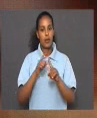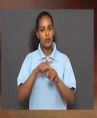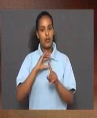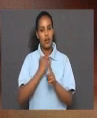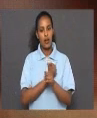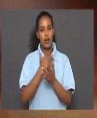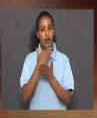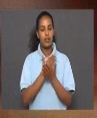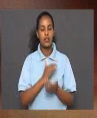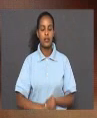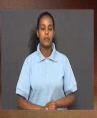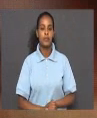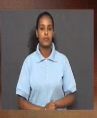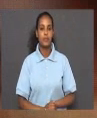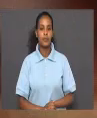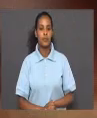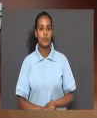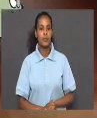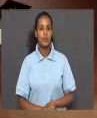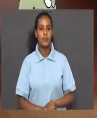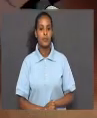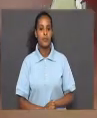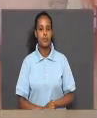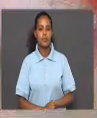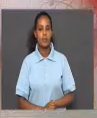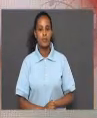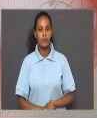Let's get back to our lesson.